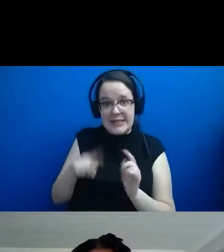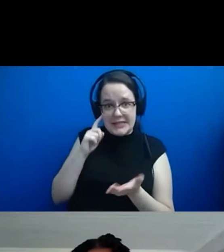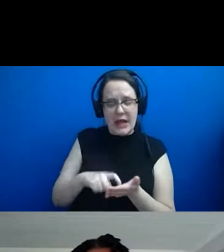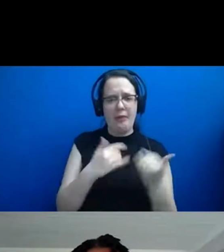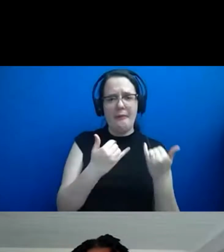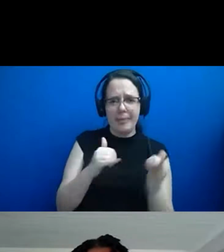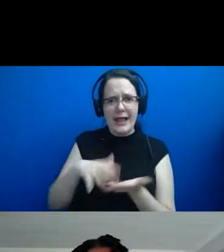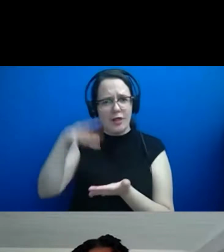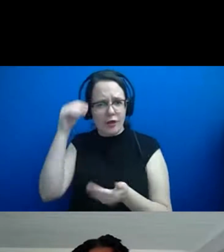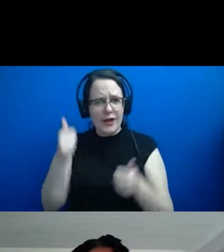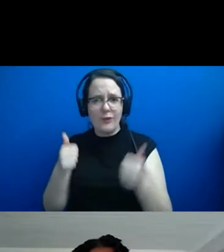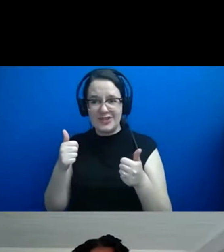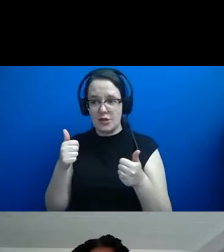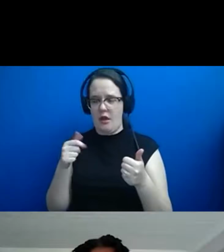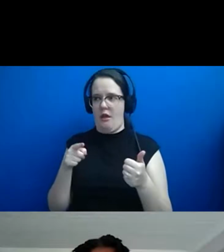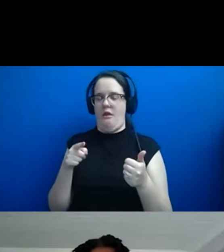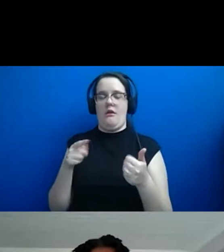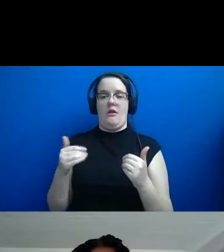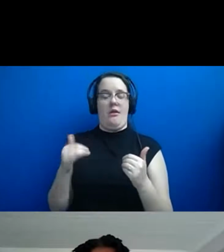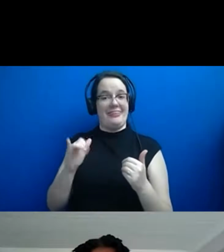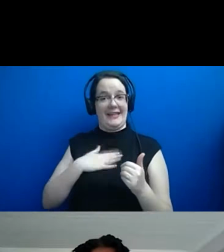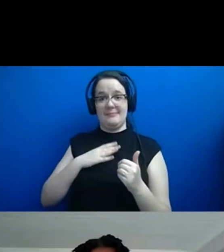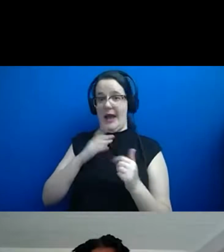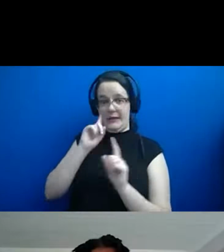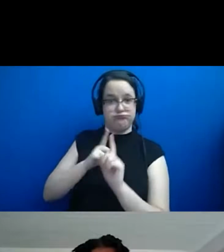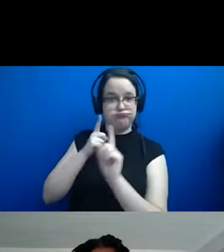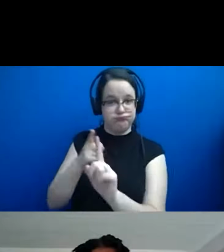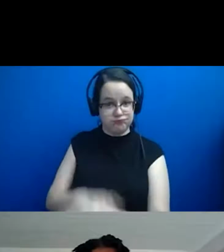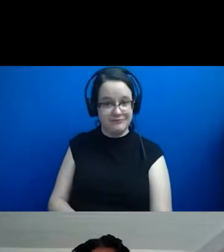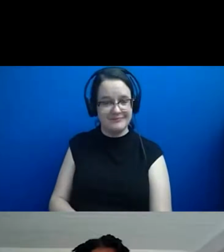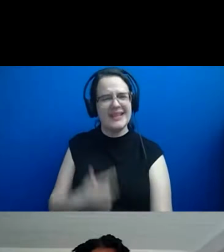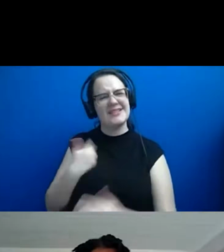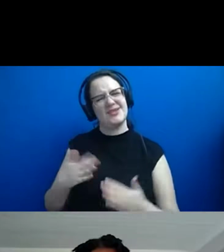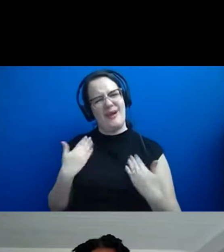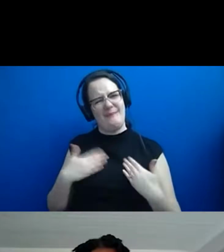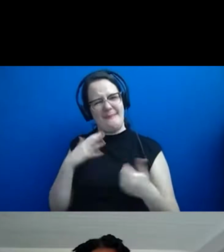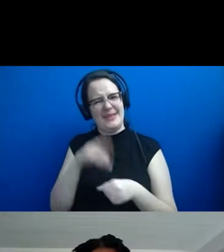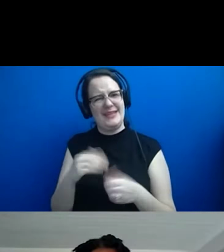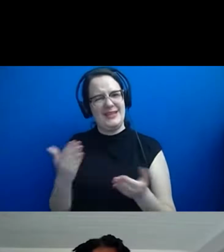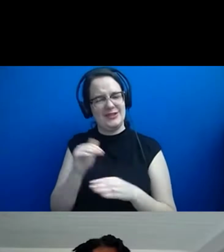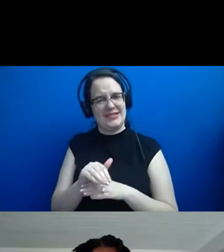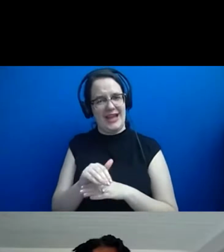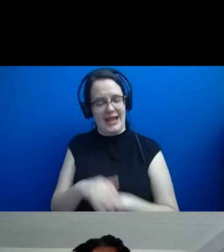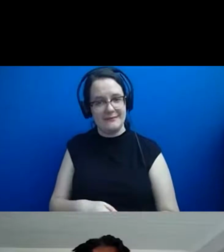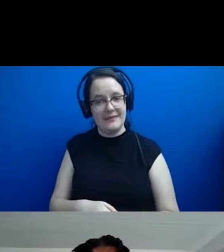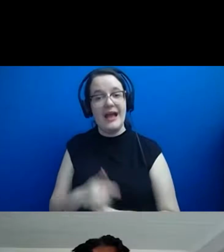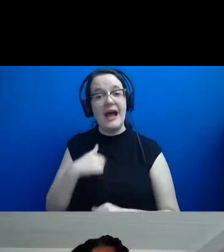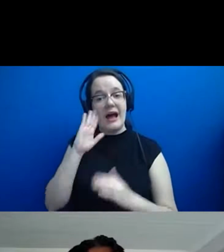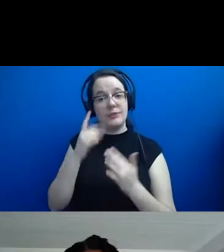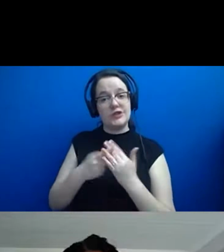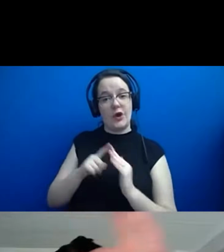And that's like my ultimate vision. So I'm very happy to be here tonight, and I'm gonna kick off by asking